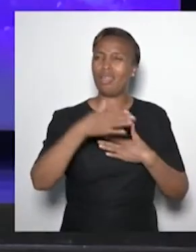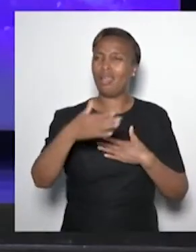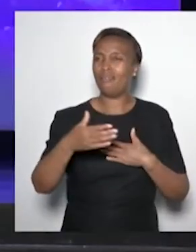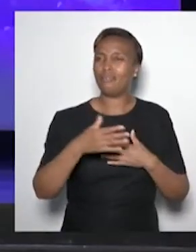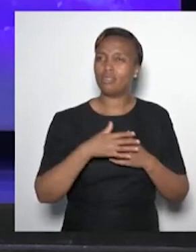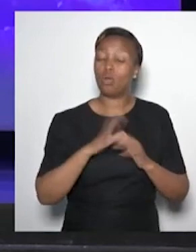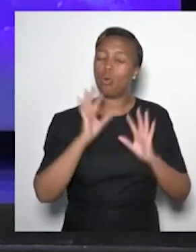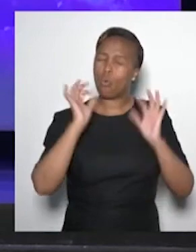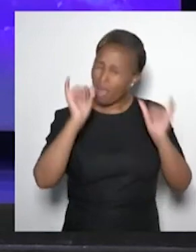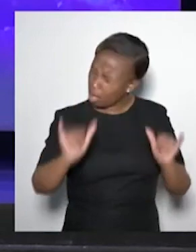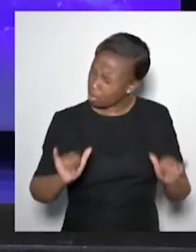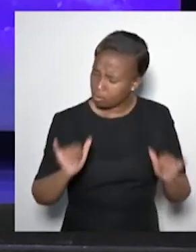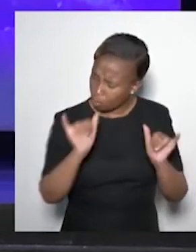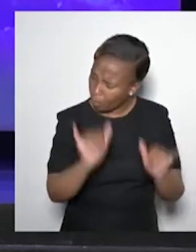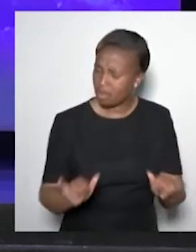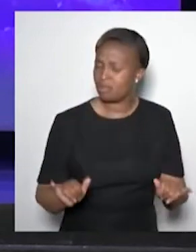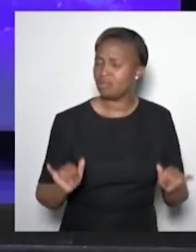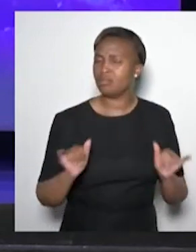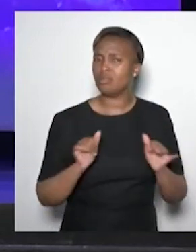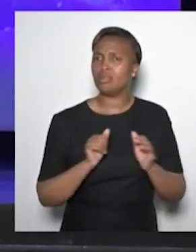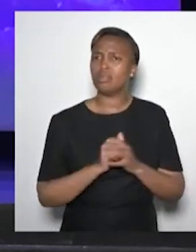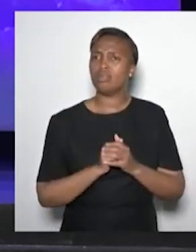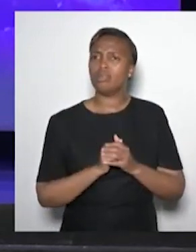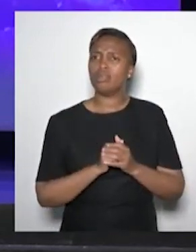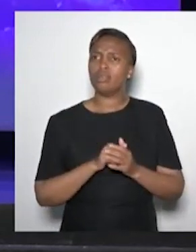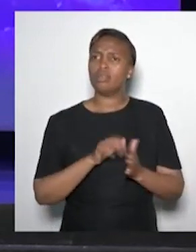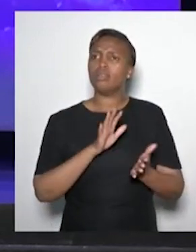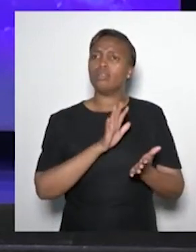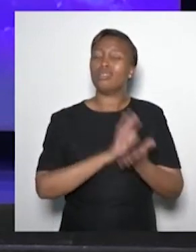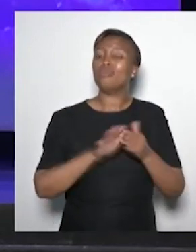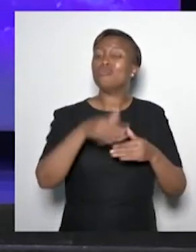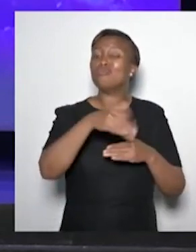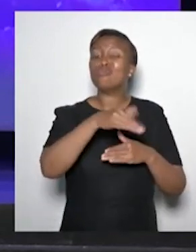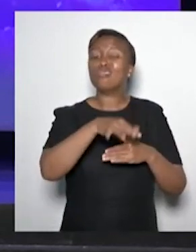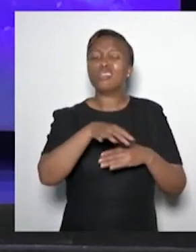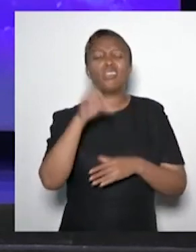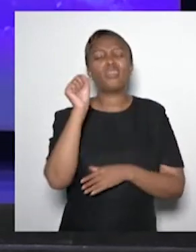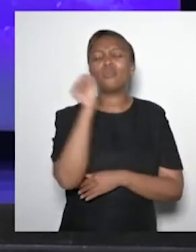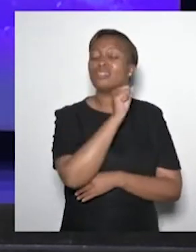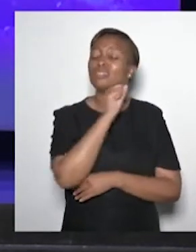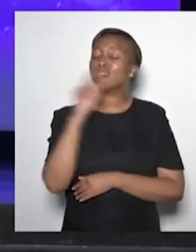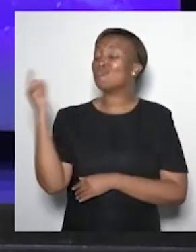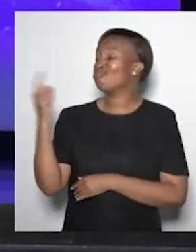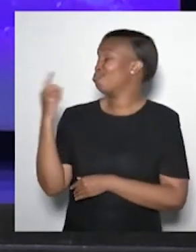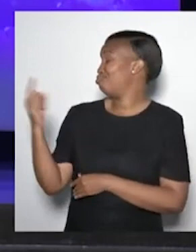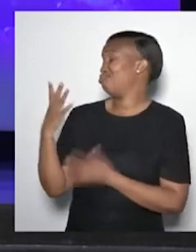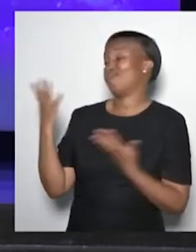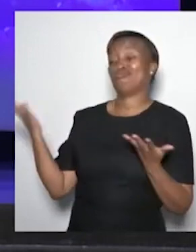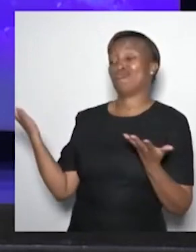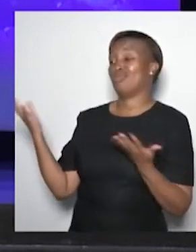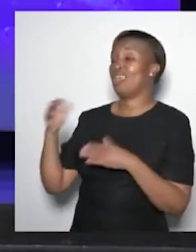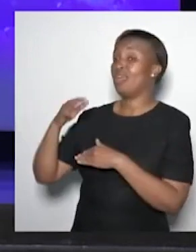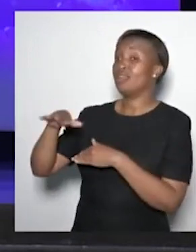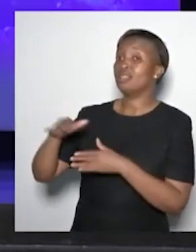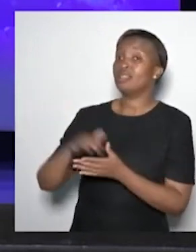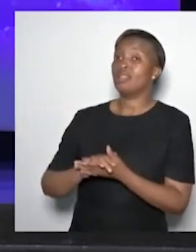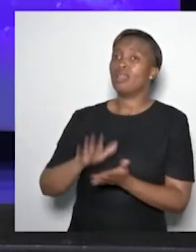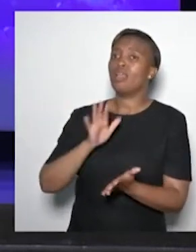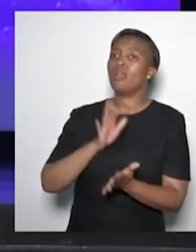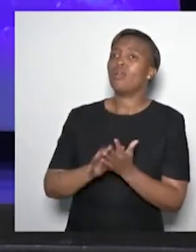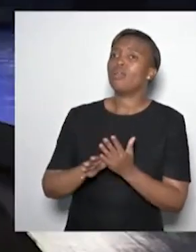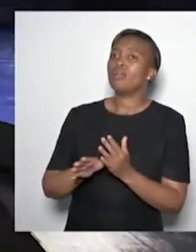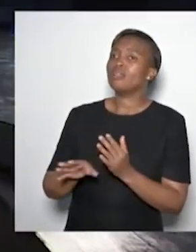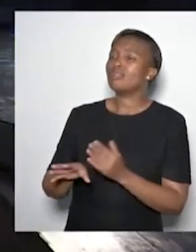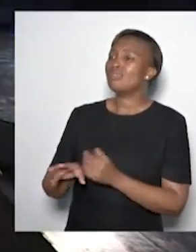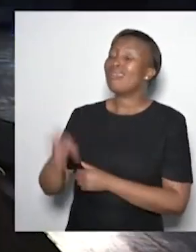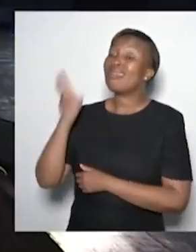sessions, they went outside, they were just never ipinela fela baleka montle these kids. And I went out and I stood there